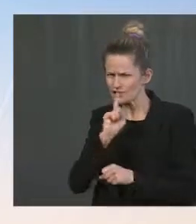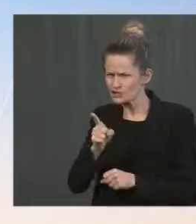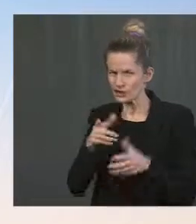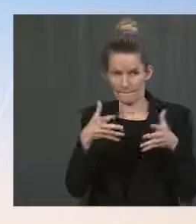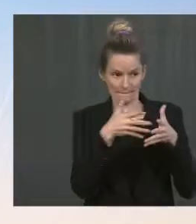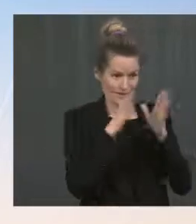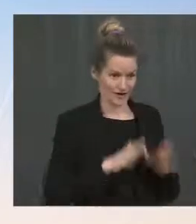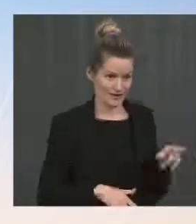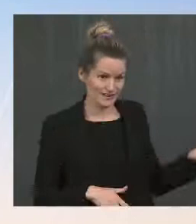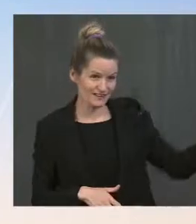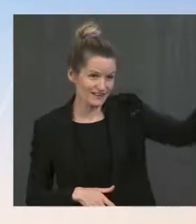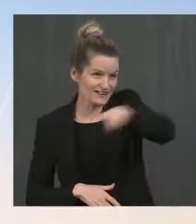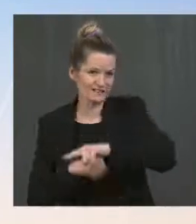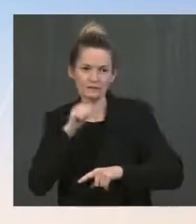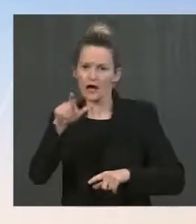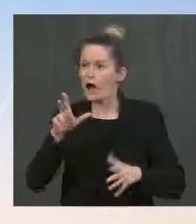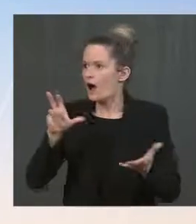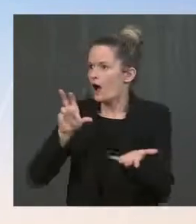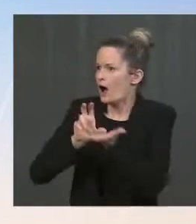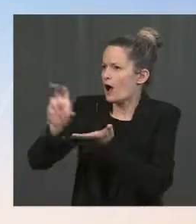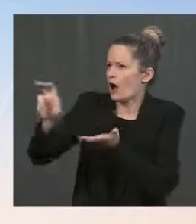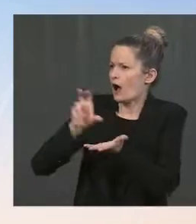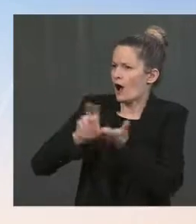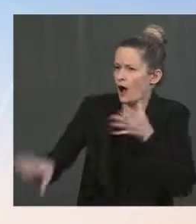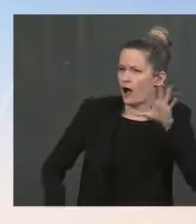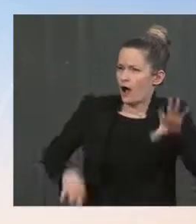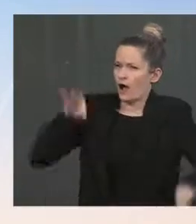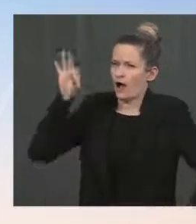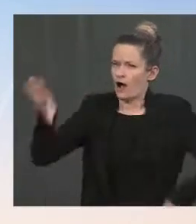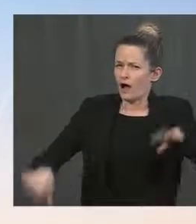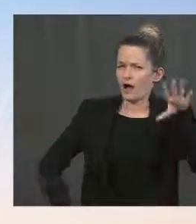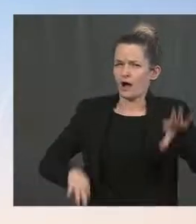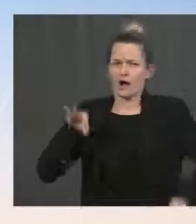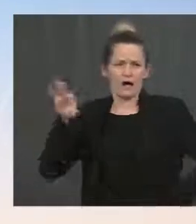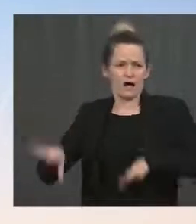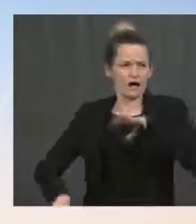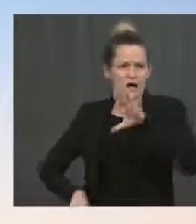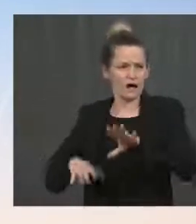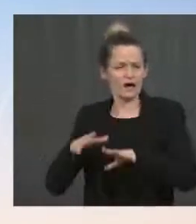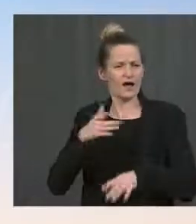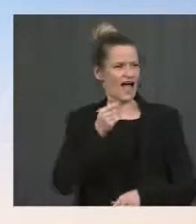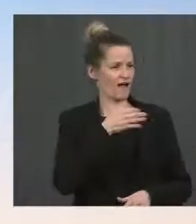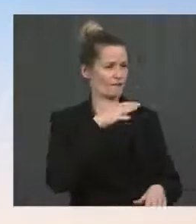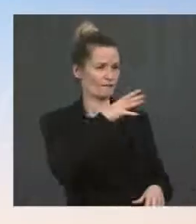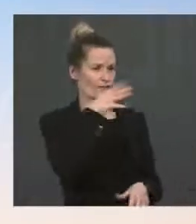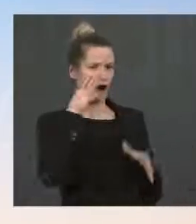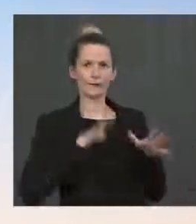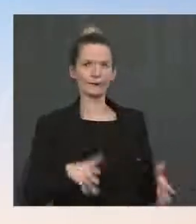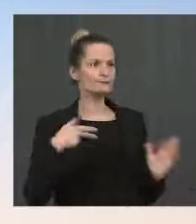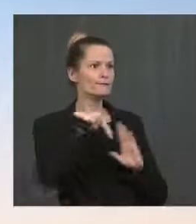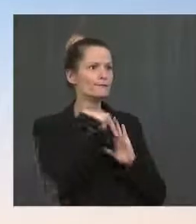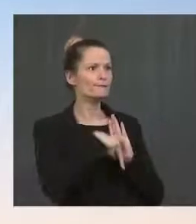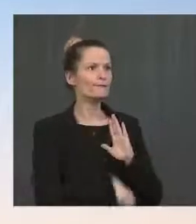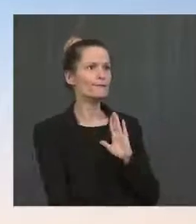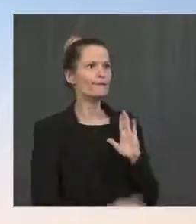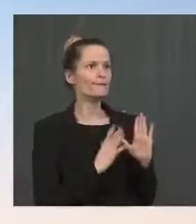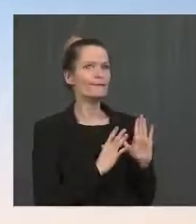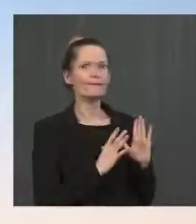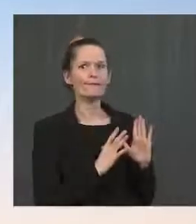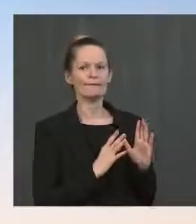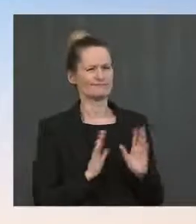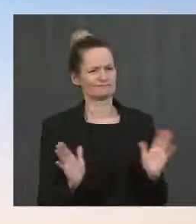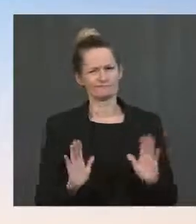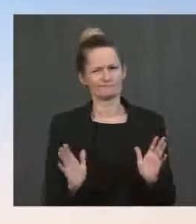American farmers are left with less income. That's sort of over too. Yeah, you mentioned the.